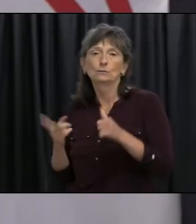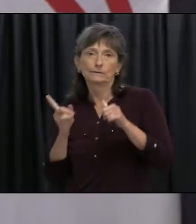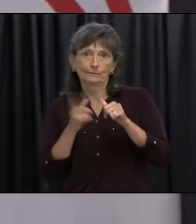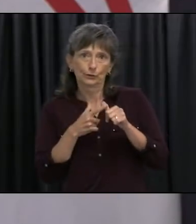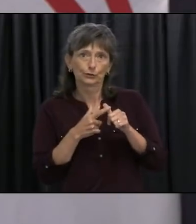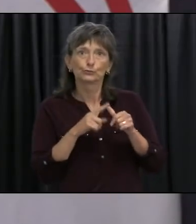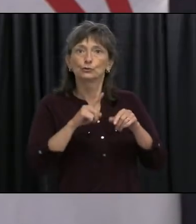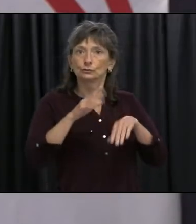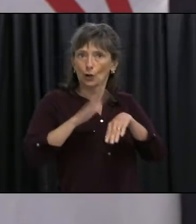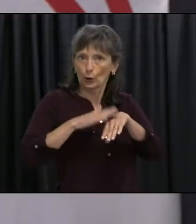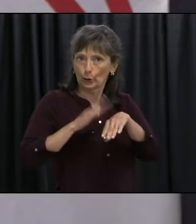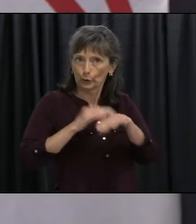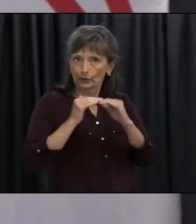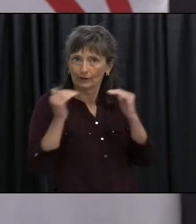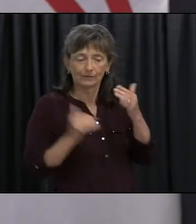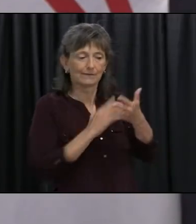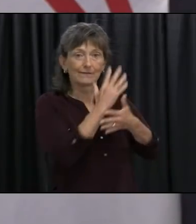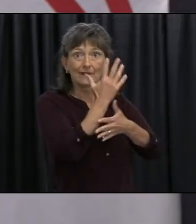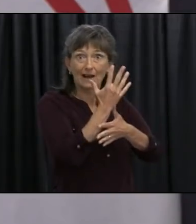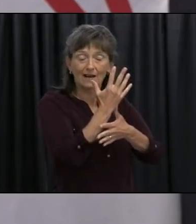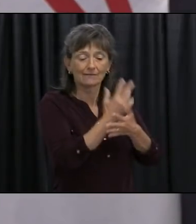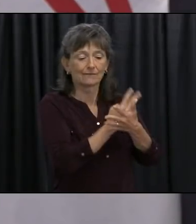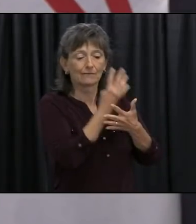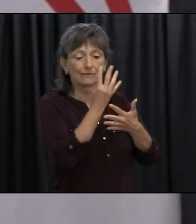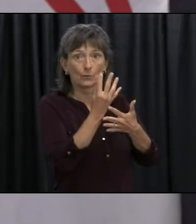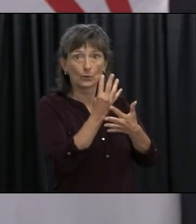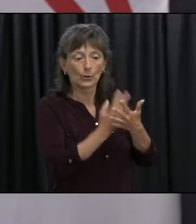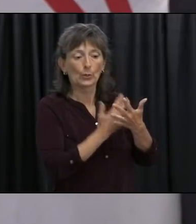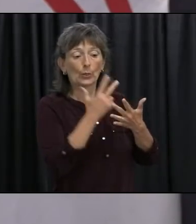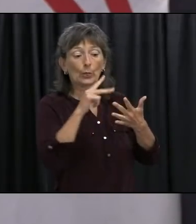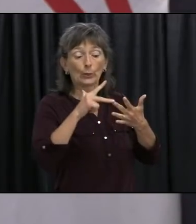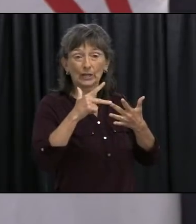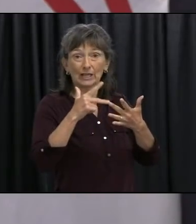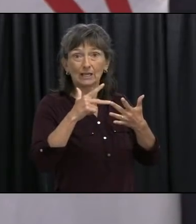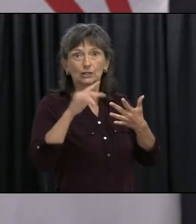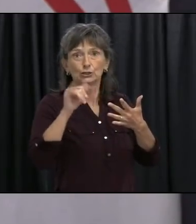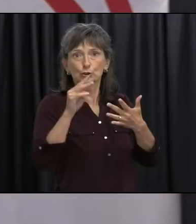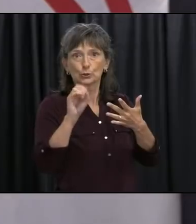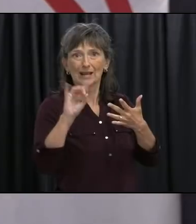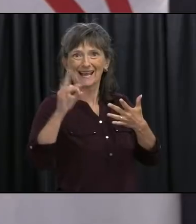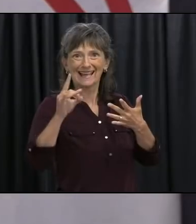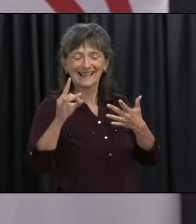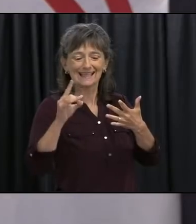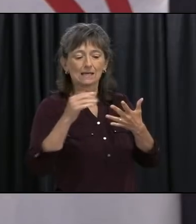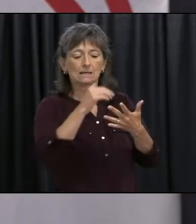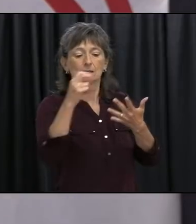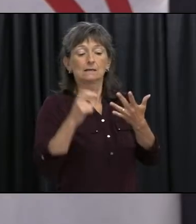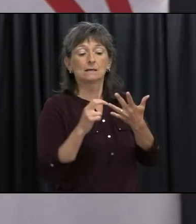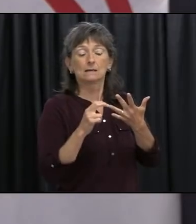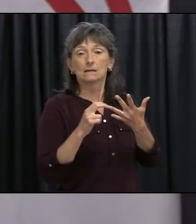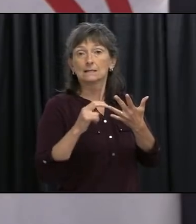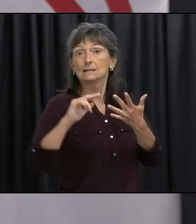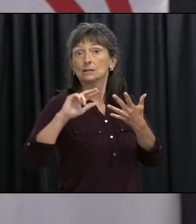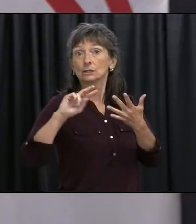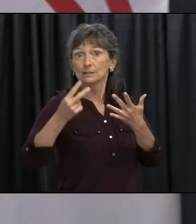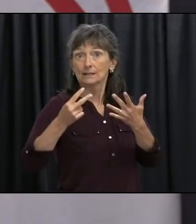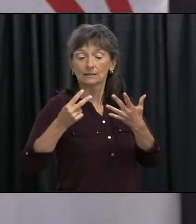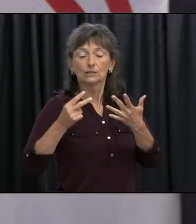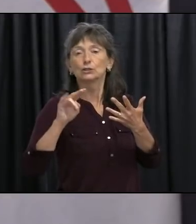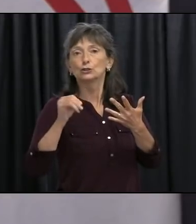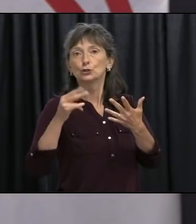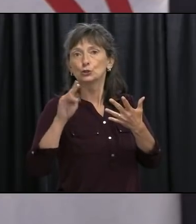then to alert level 4, moved to alert level 3 on June 8th, and then alert level 2, that was on June to